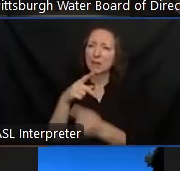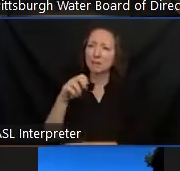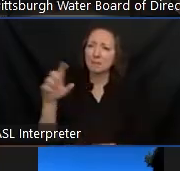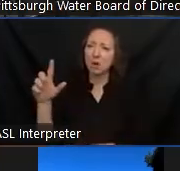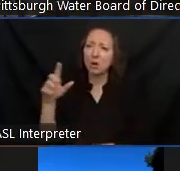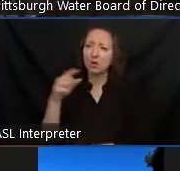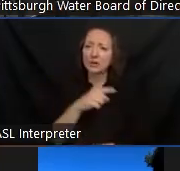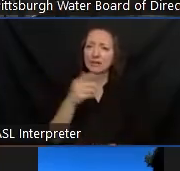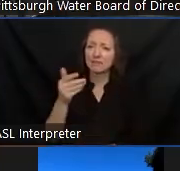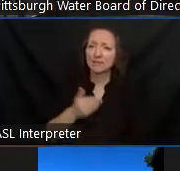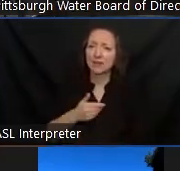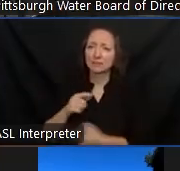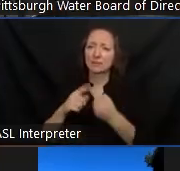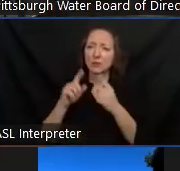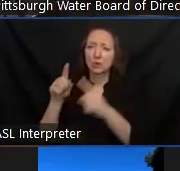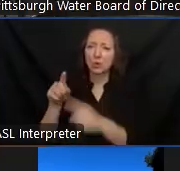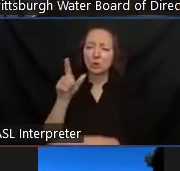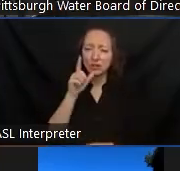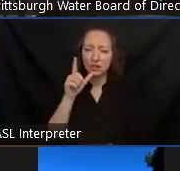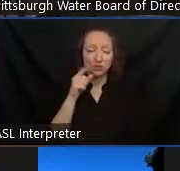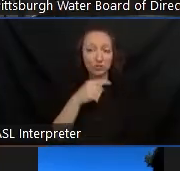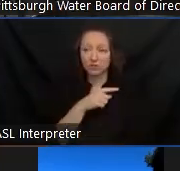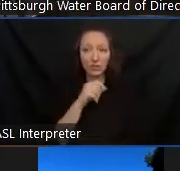lunch. He didn't buy,